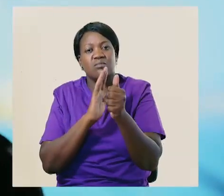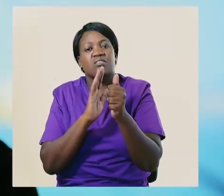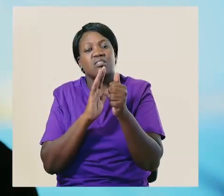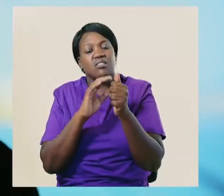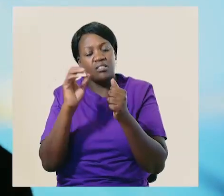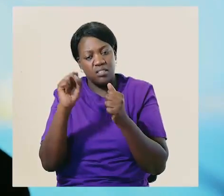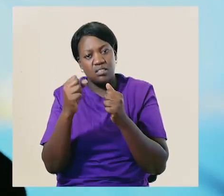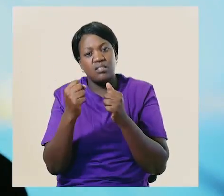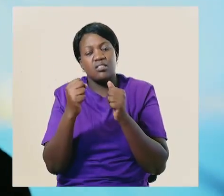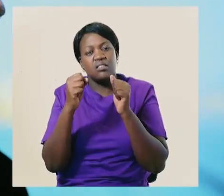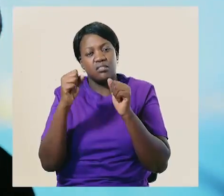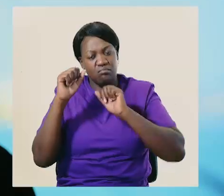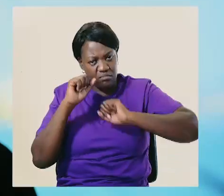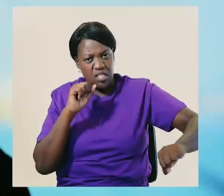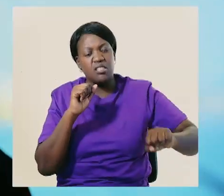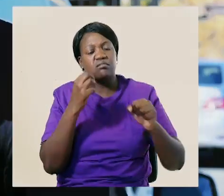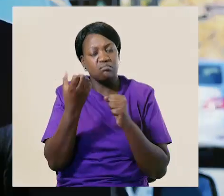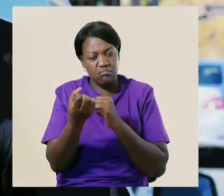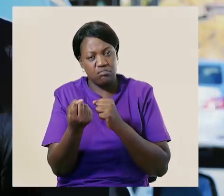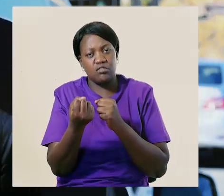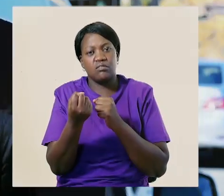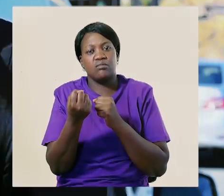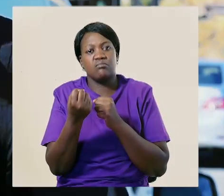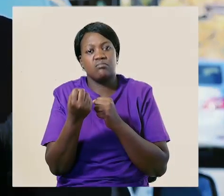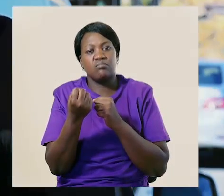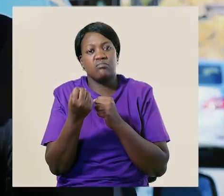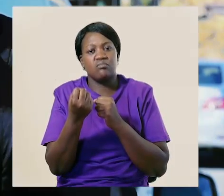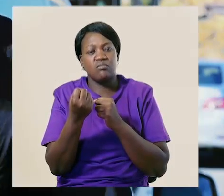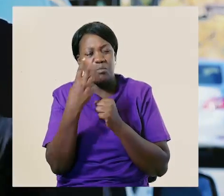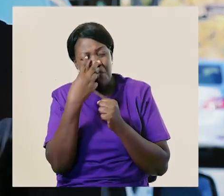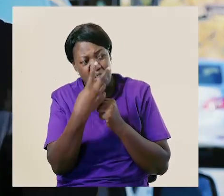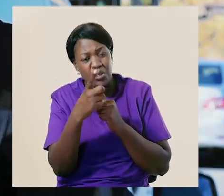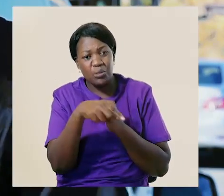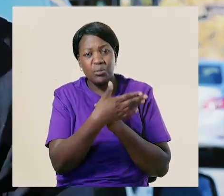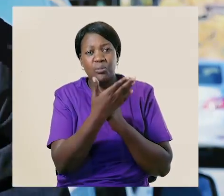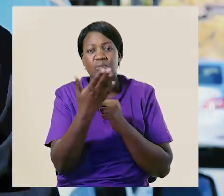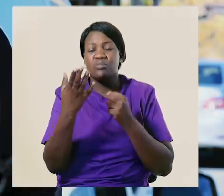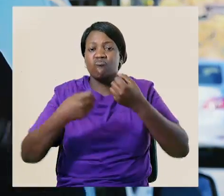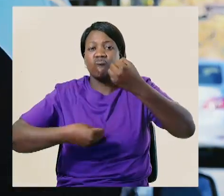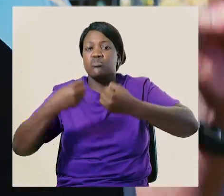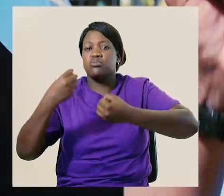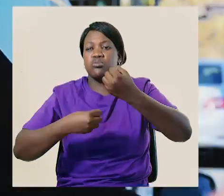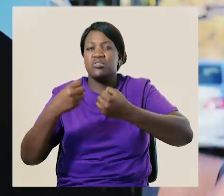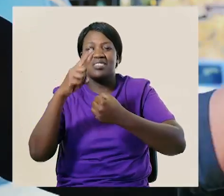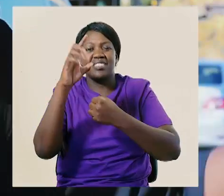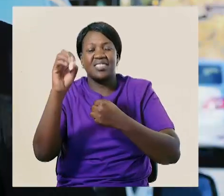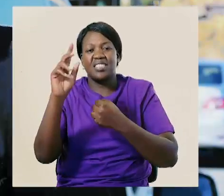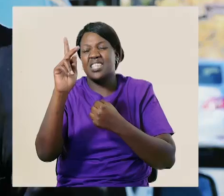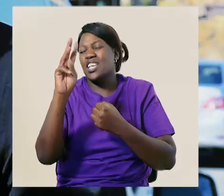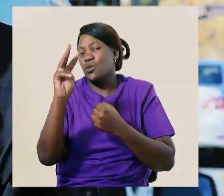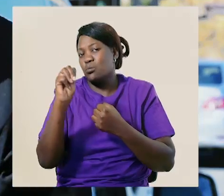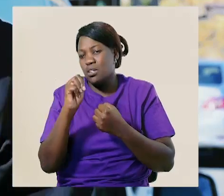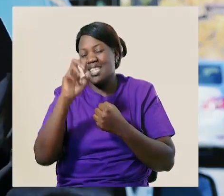have enough land for development in Namibia. Because, well, just look around you. If you take a car and drive out 10 kilometers south